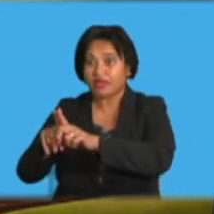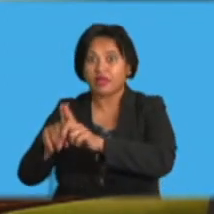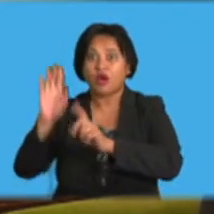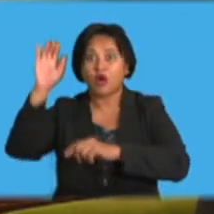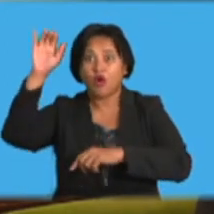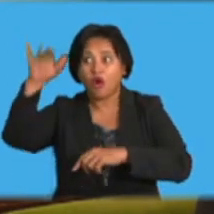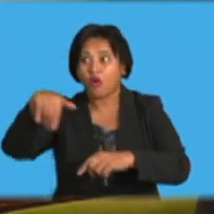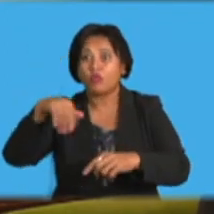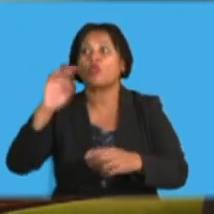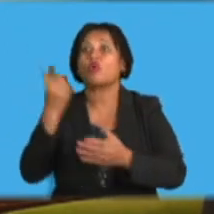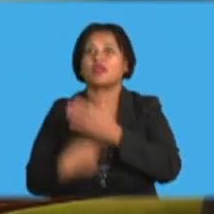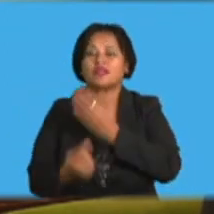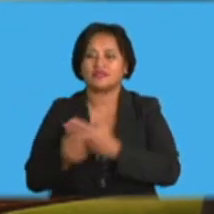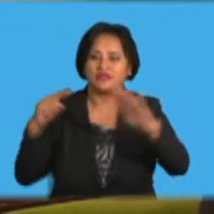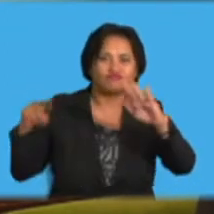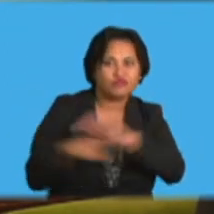line. So I would